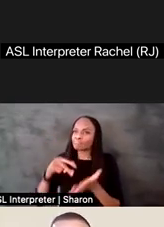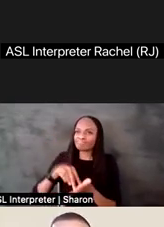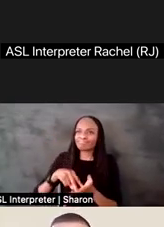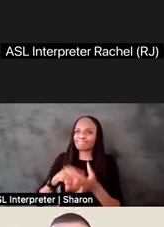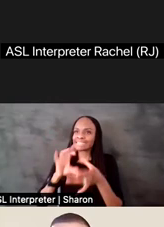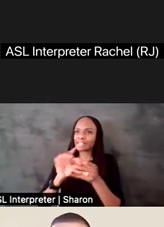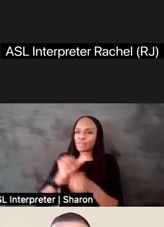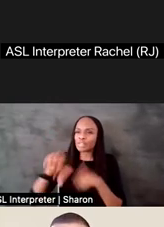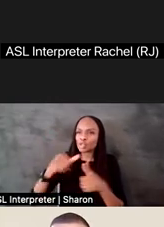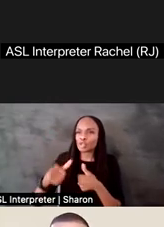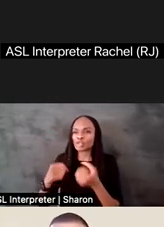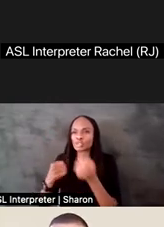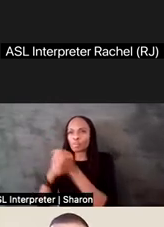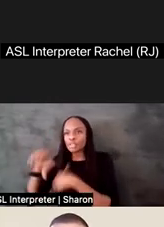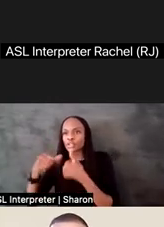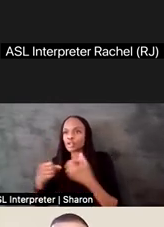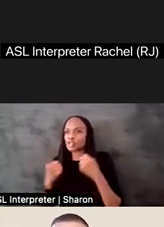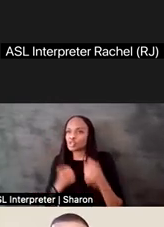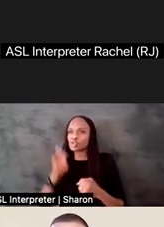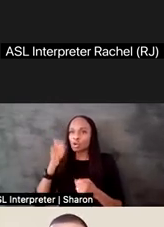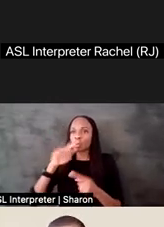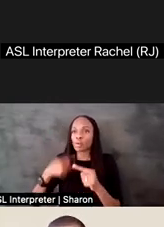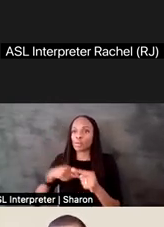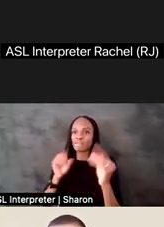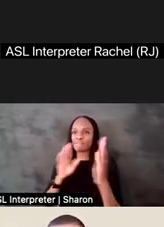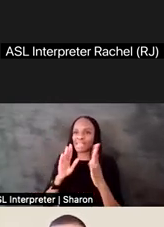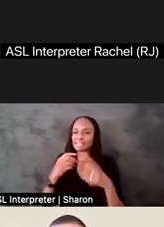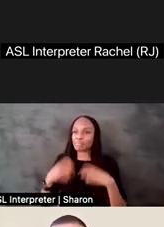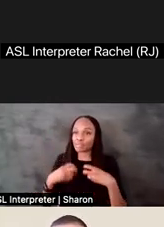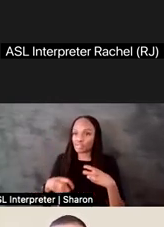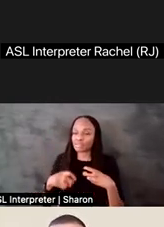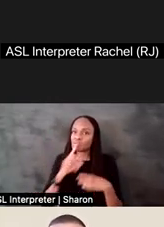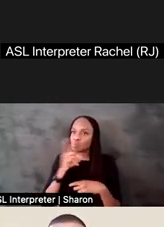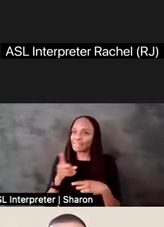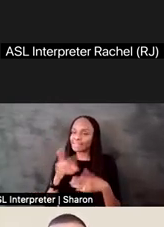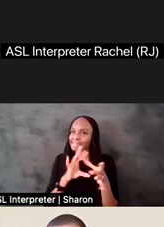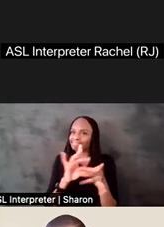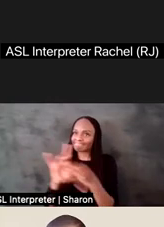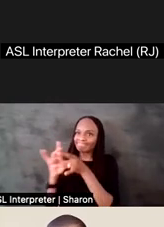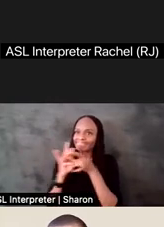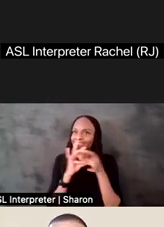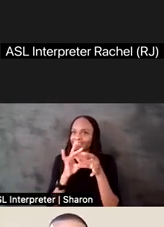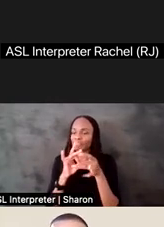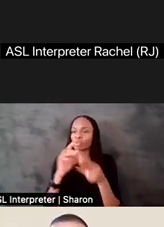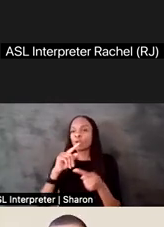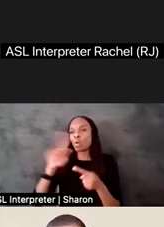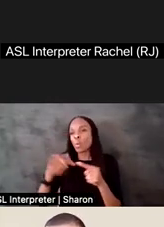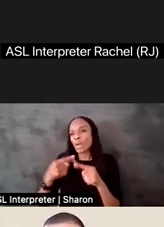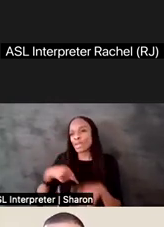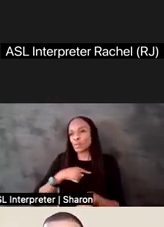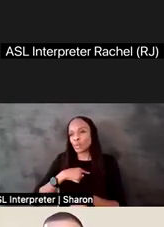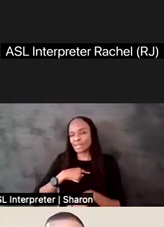we're stronger when we face issues as a united front. And, I think that when we recover